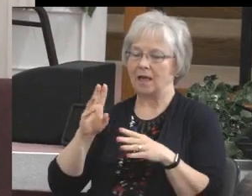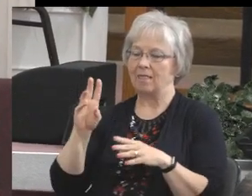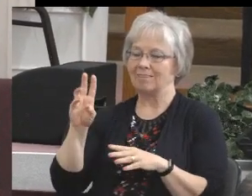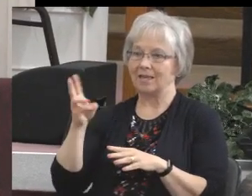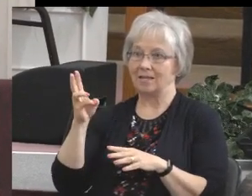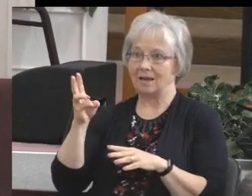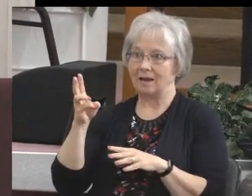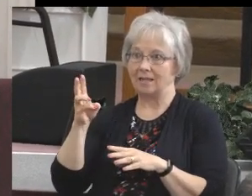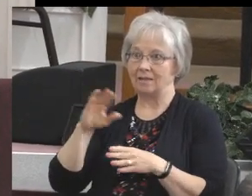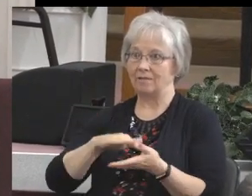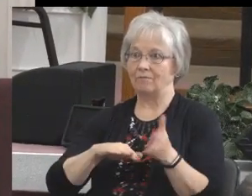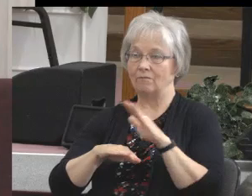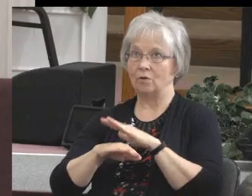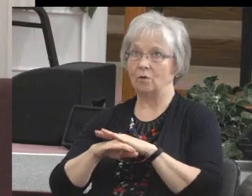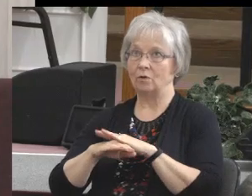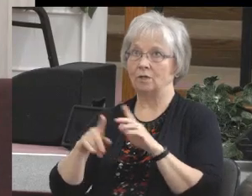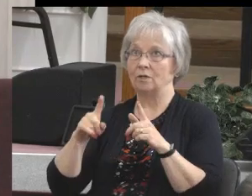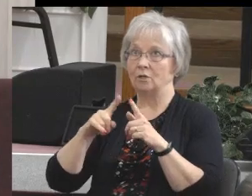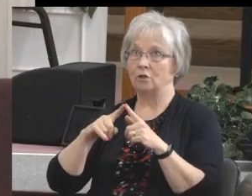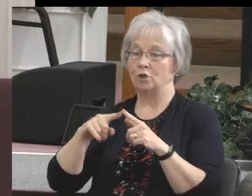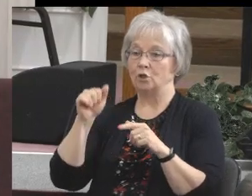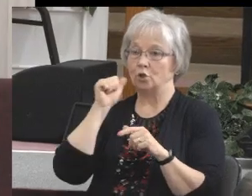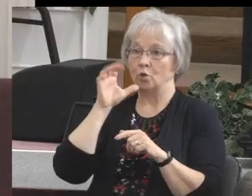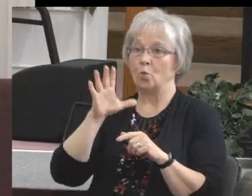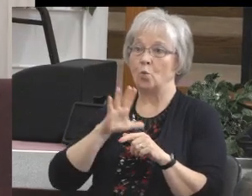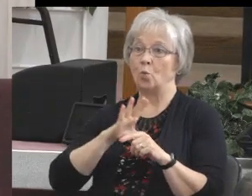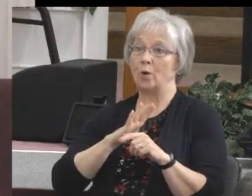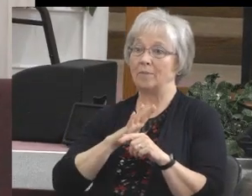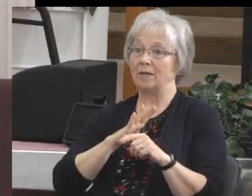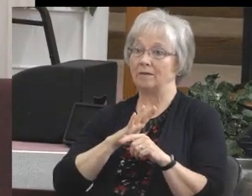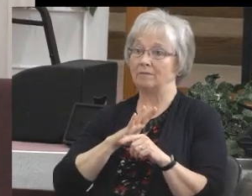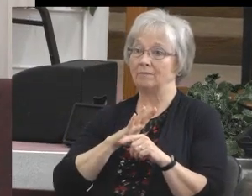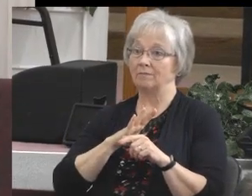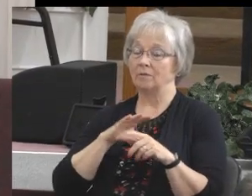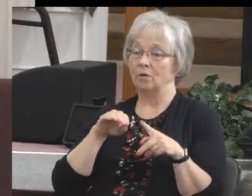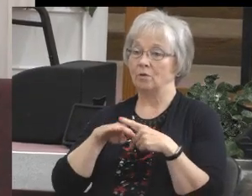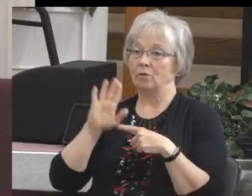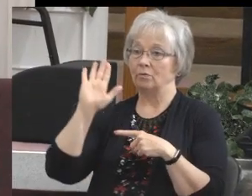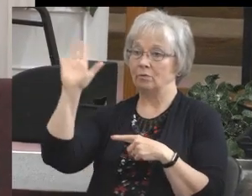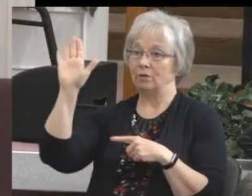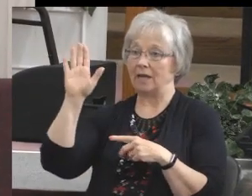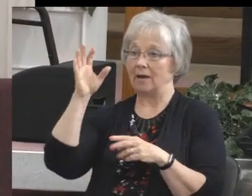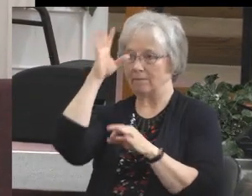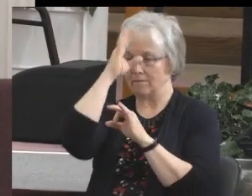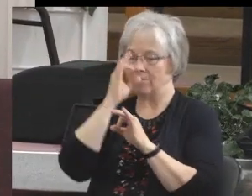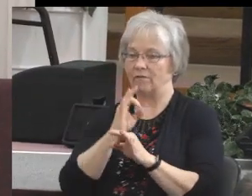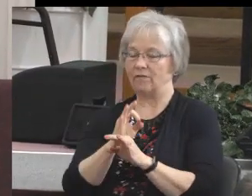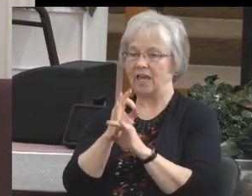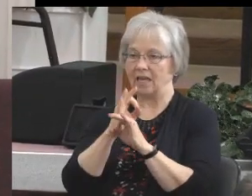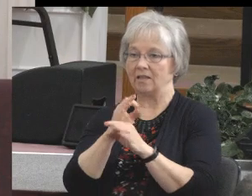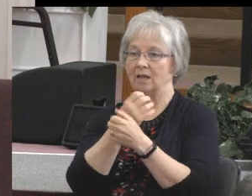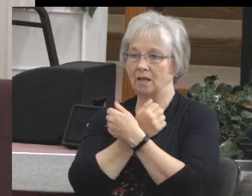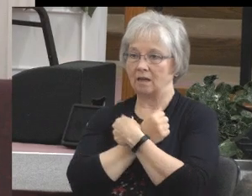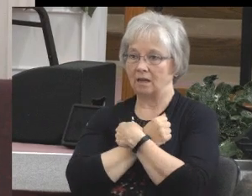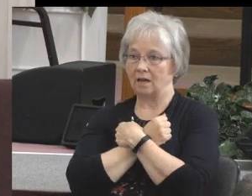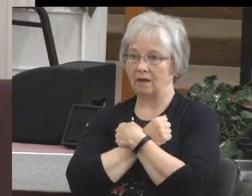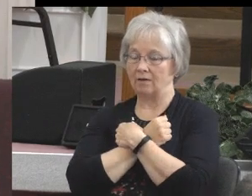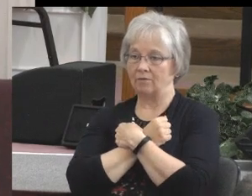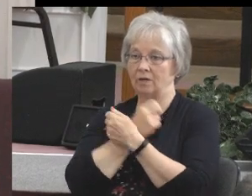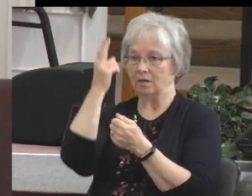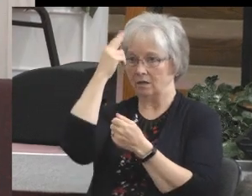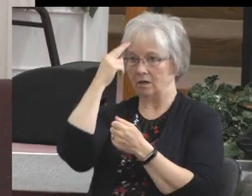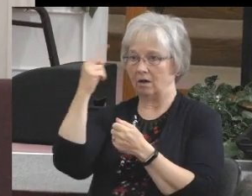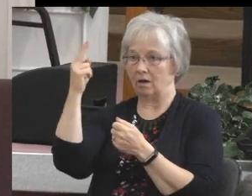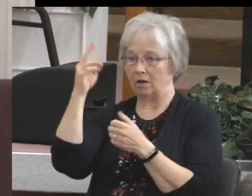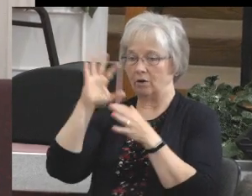is a tribute to womanhood, for it has been through their faith, their love, their loyalty and devotion,